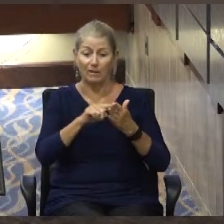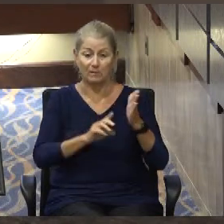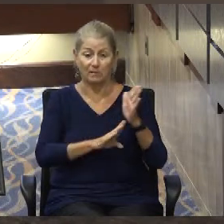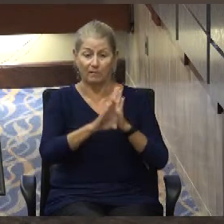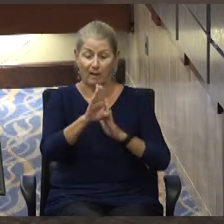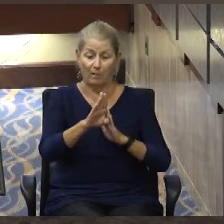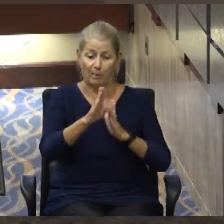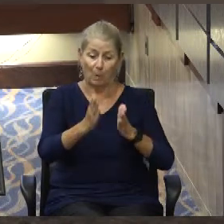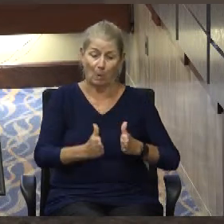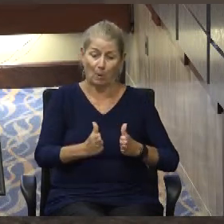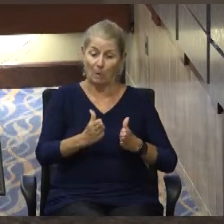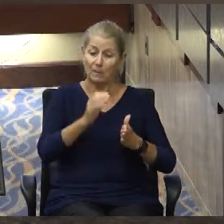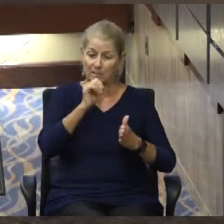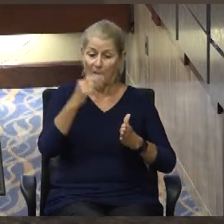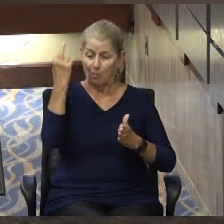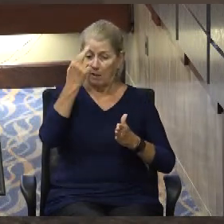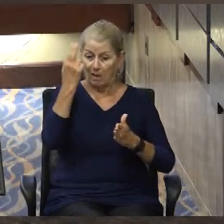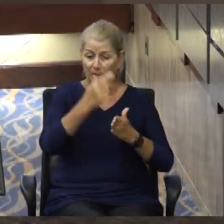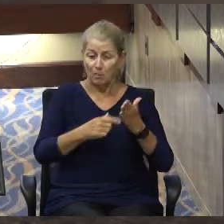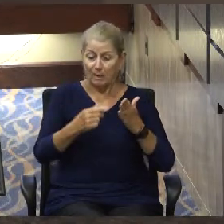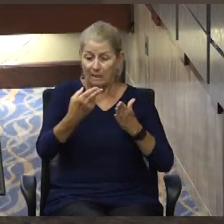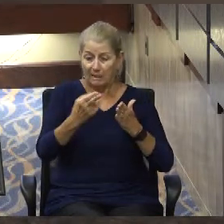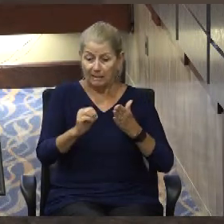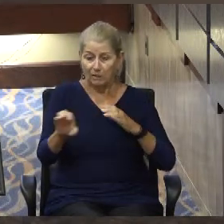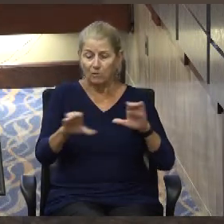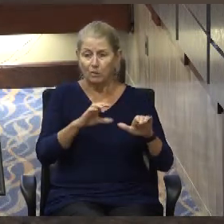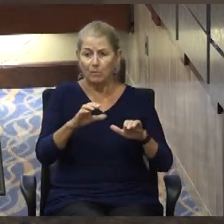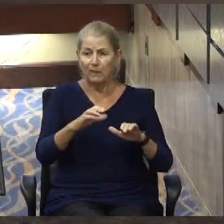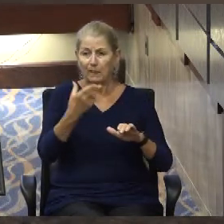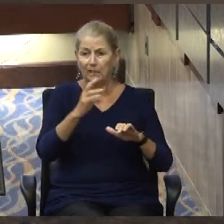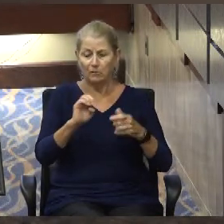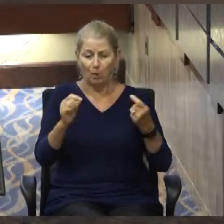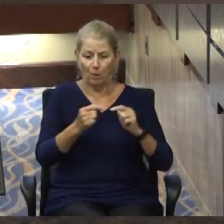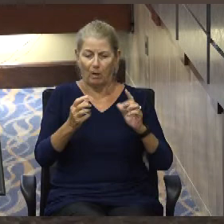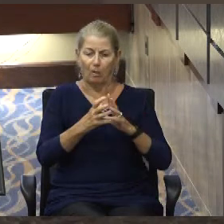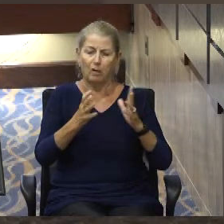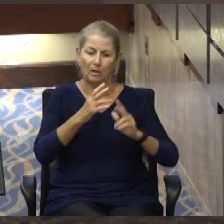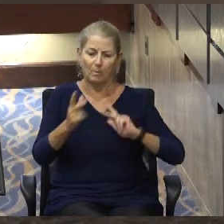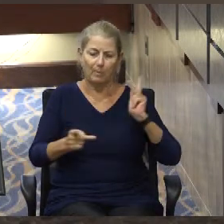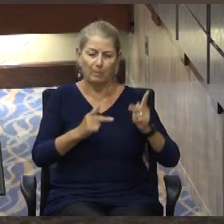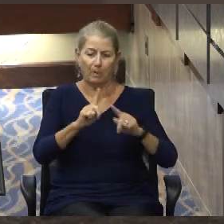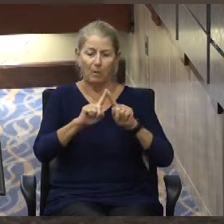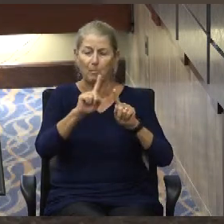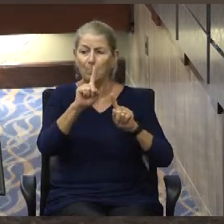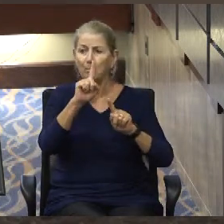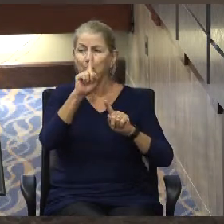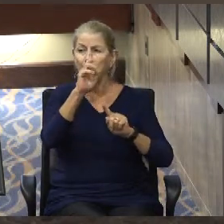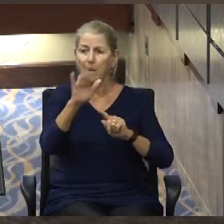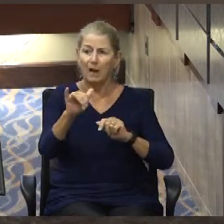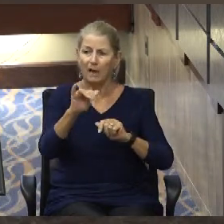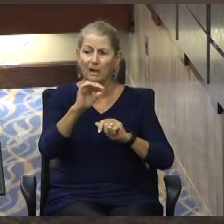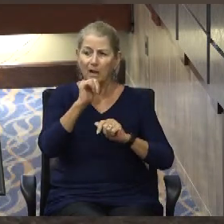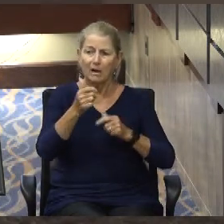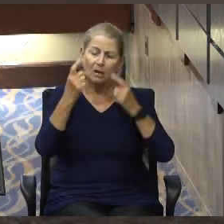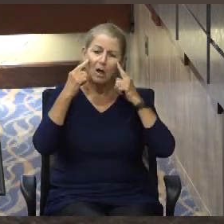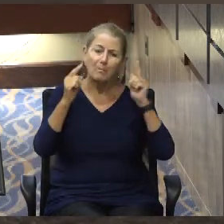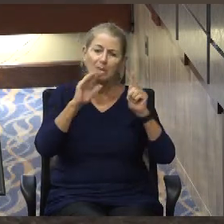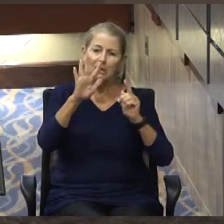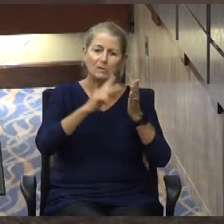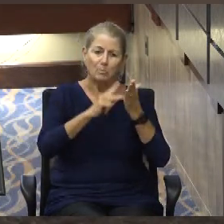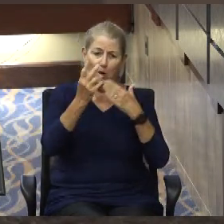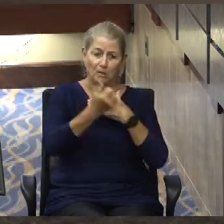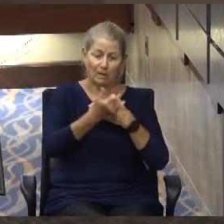doing. He's hurting a lot of folks by not accomplishing his project that we asked him to do. We're